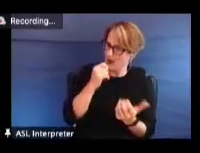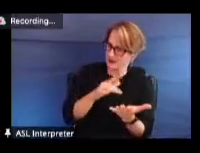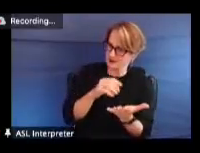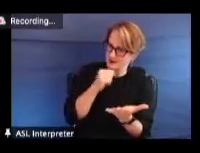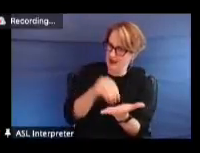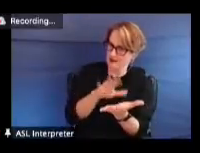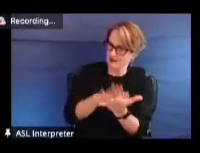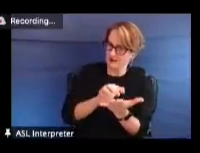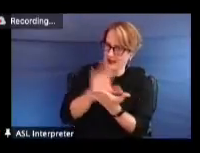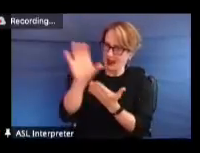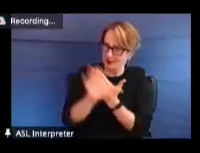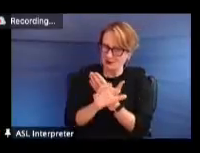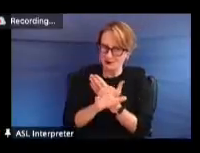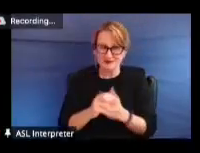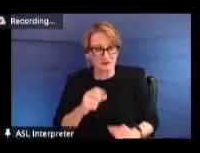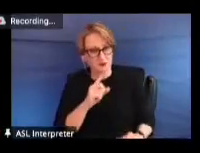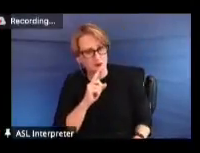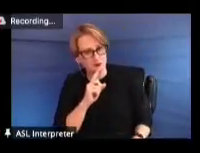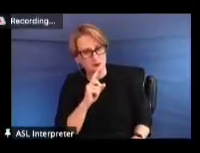Sure. Okay.